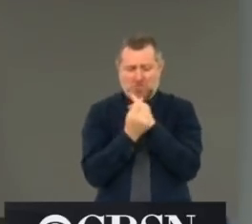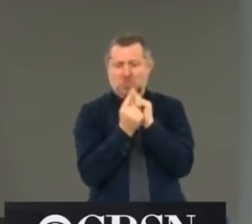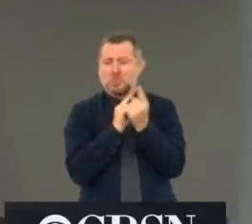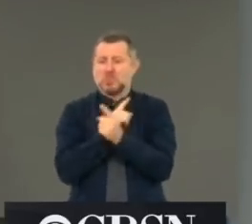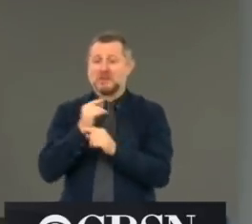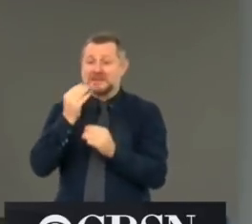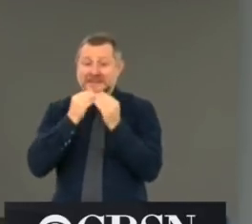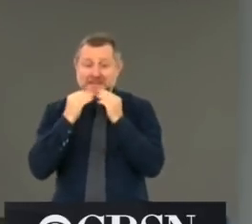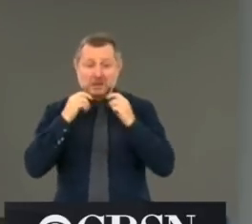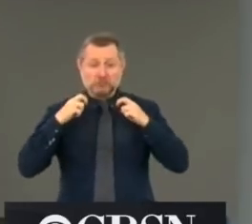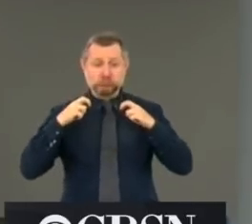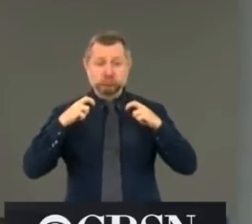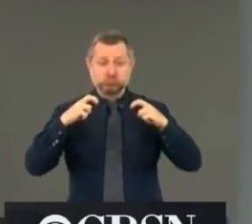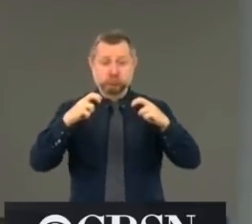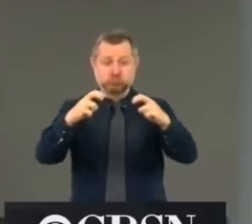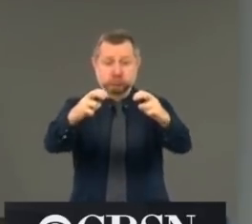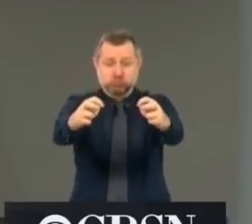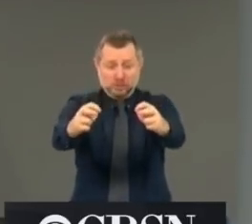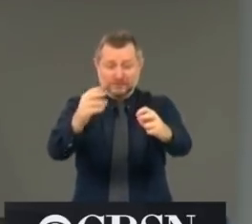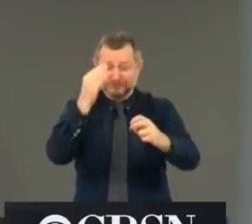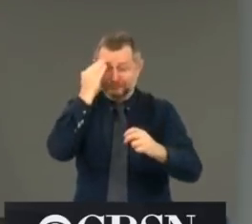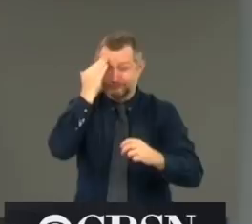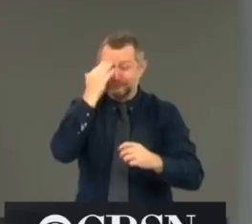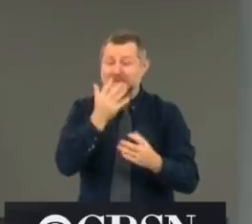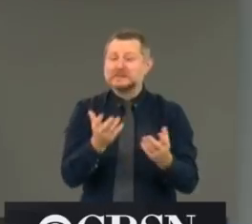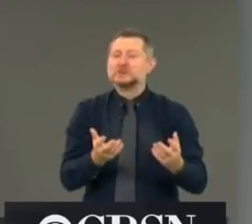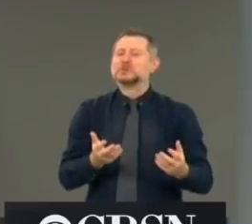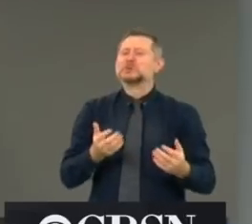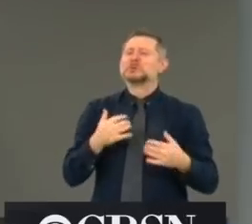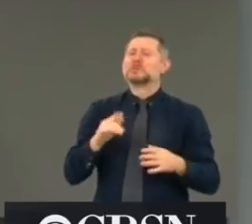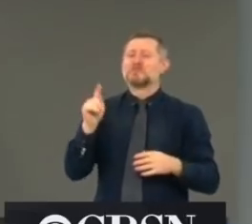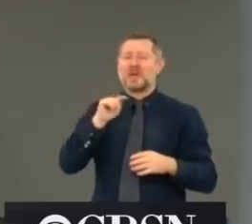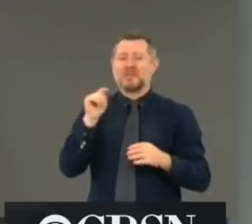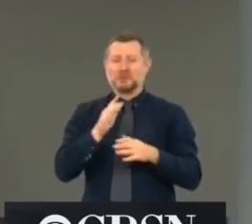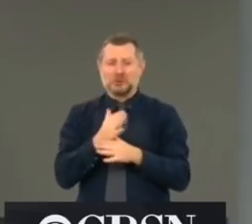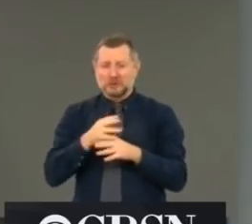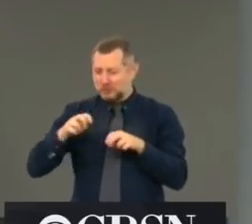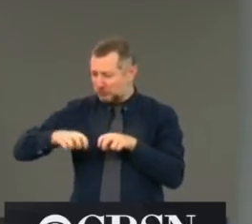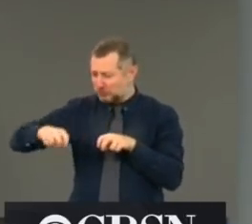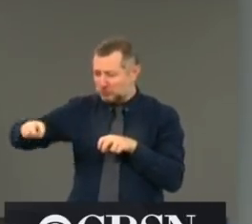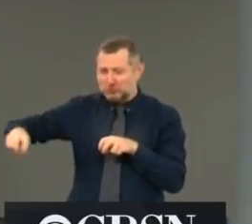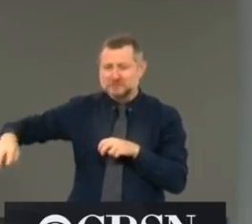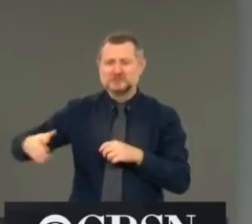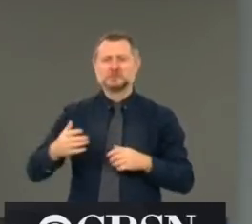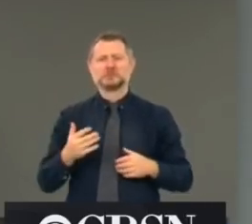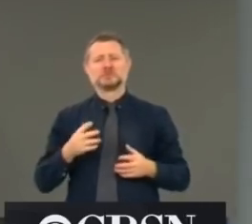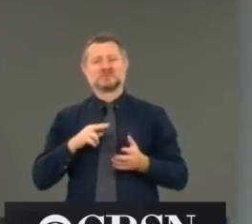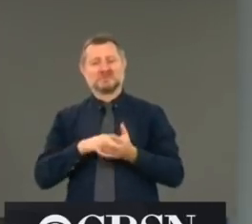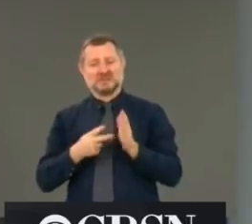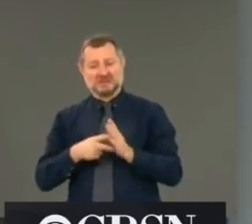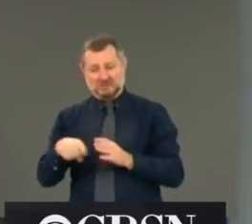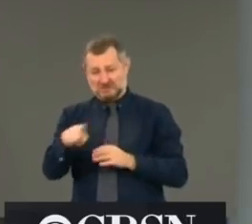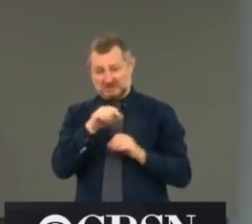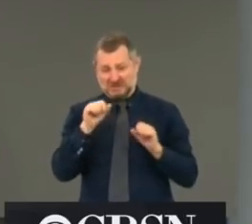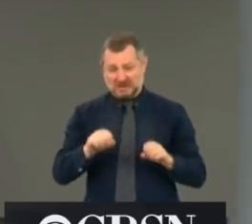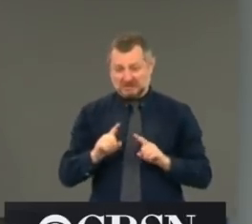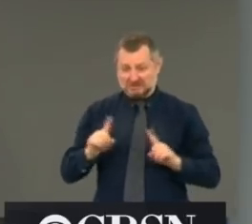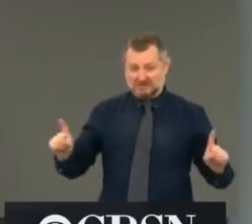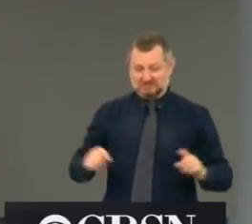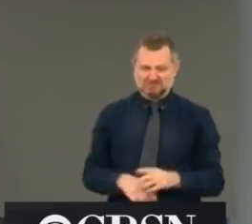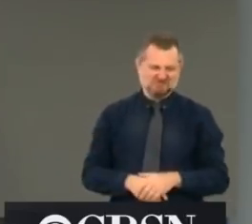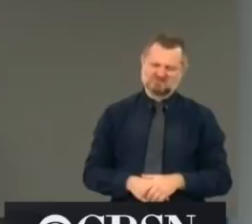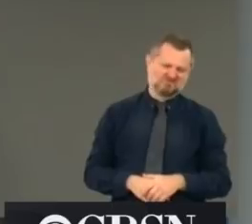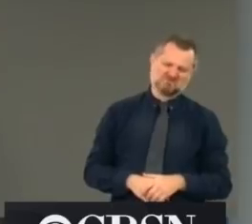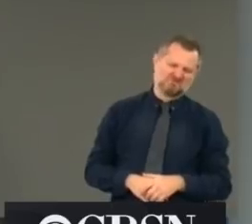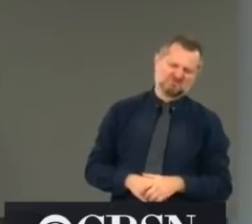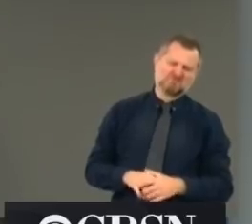same common area. They are using a shared bathroom. So social distancing in this situation is just not possible. So